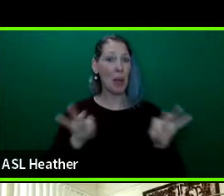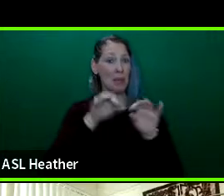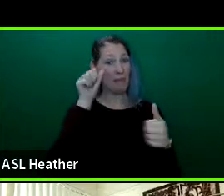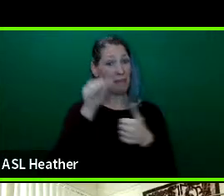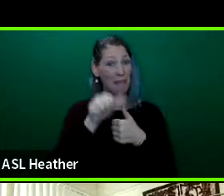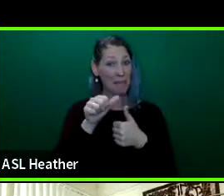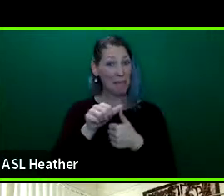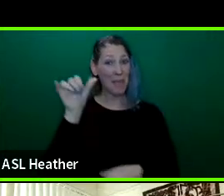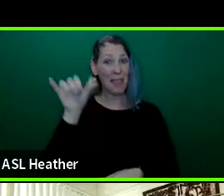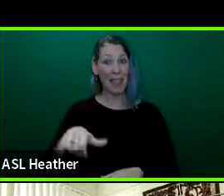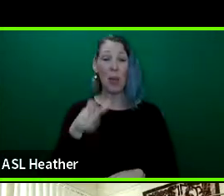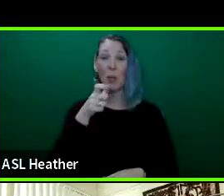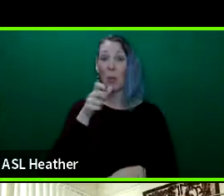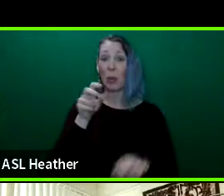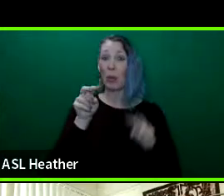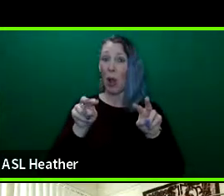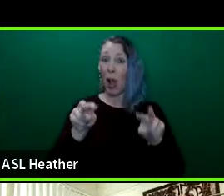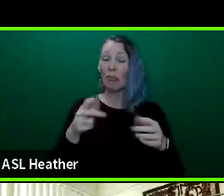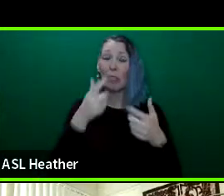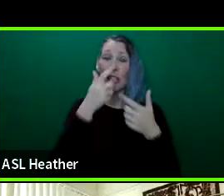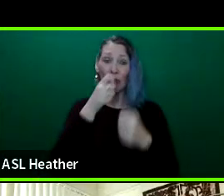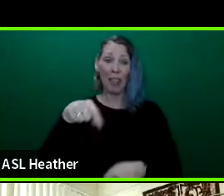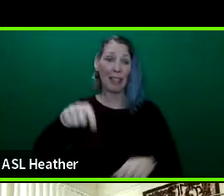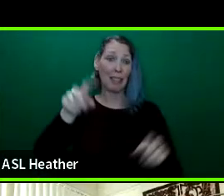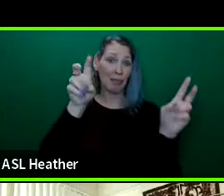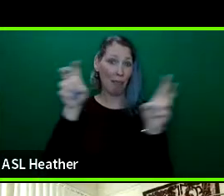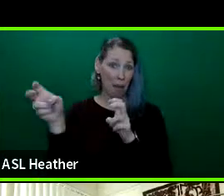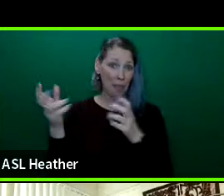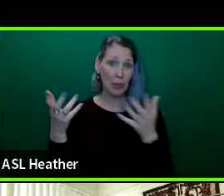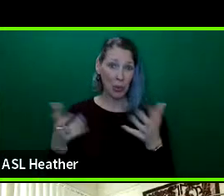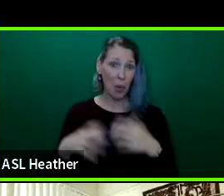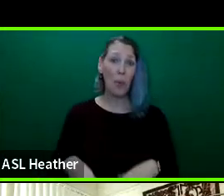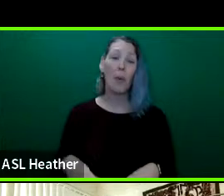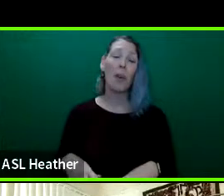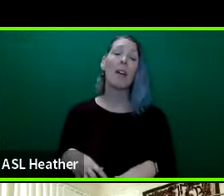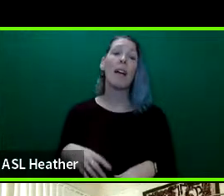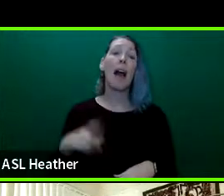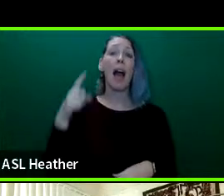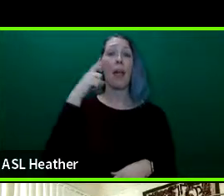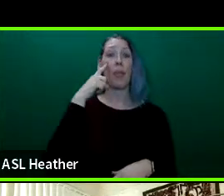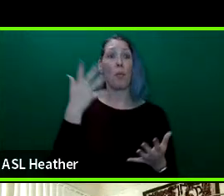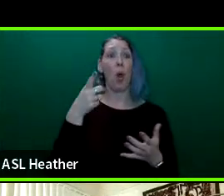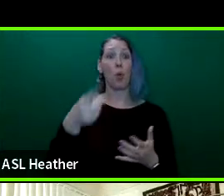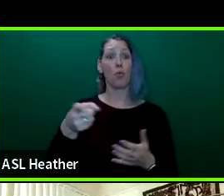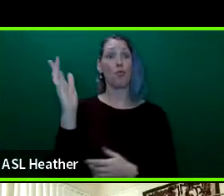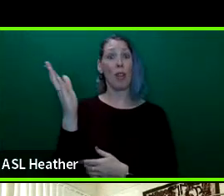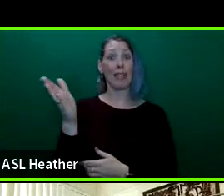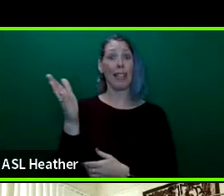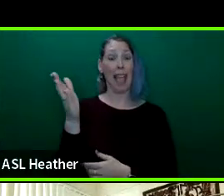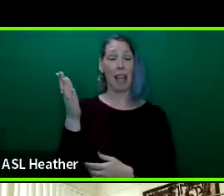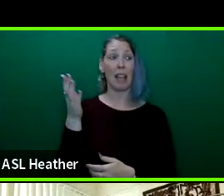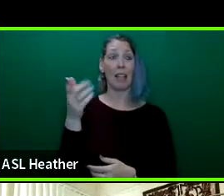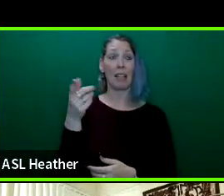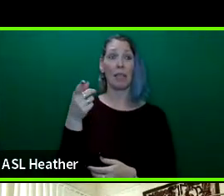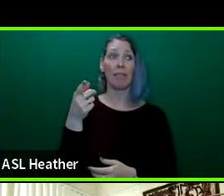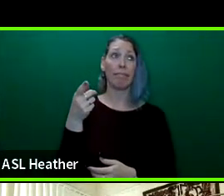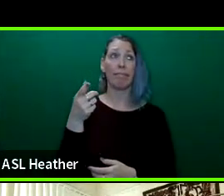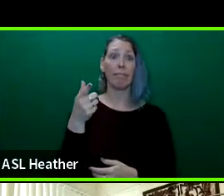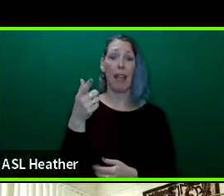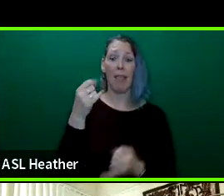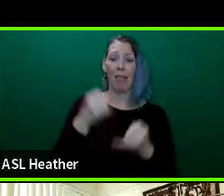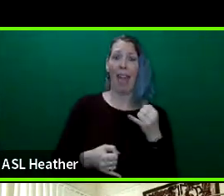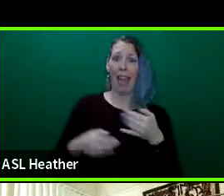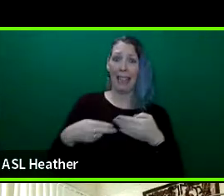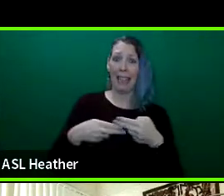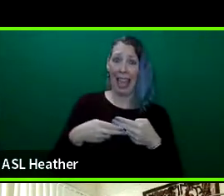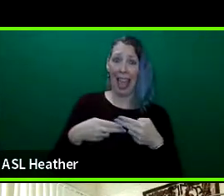also those that are watching and have an interest in this topic. So I think what you presented in that the last slide, the